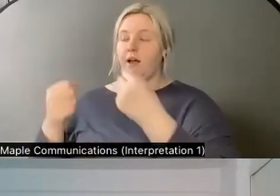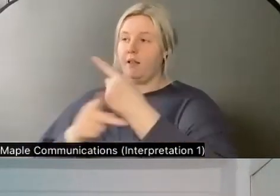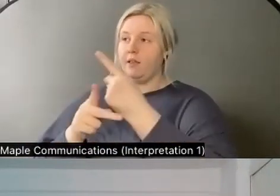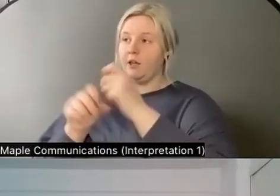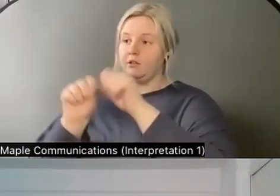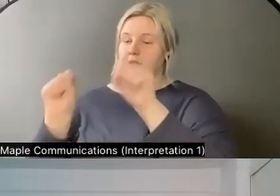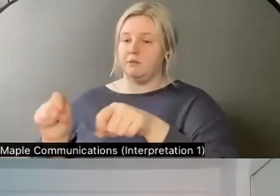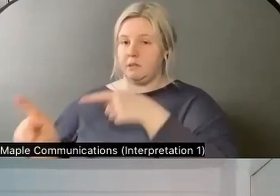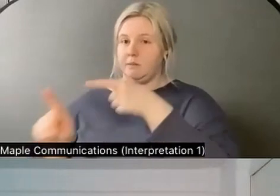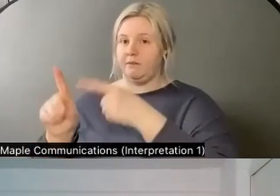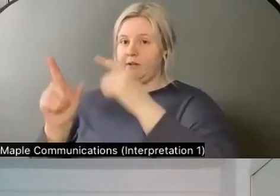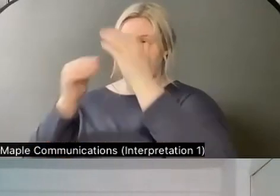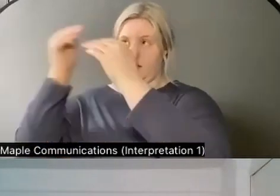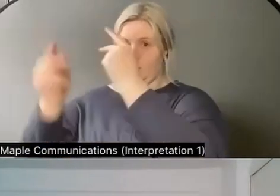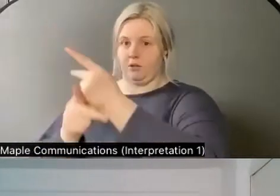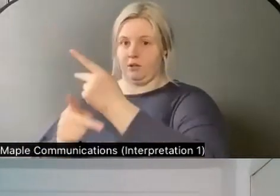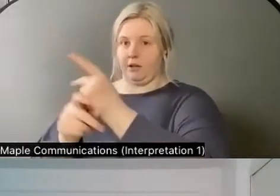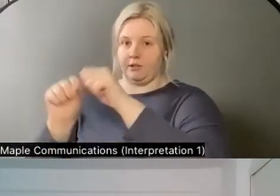adult healthcare system,